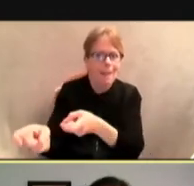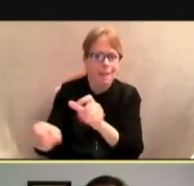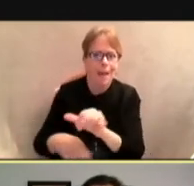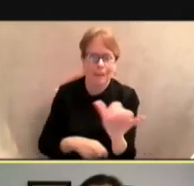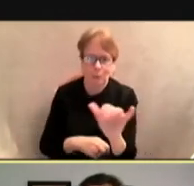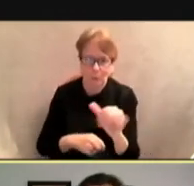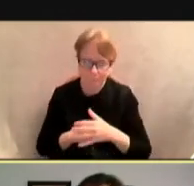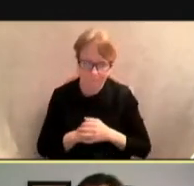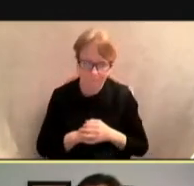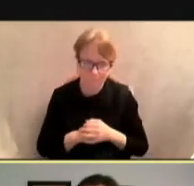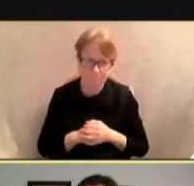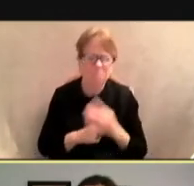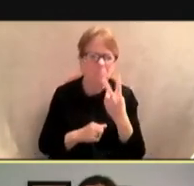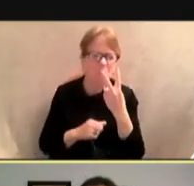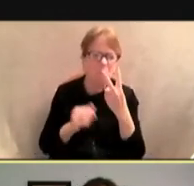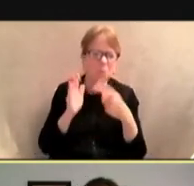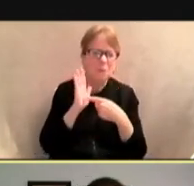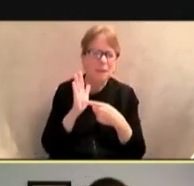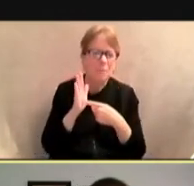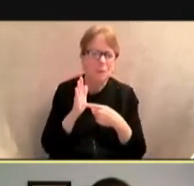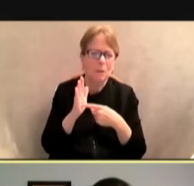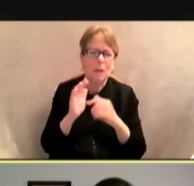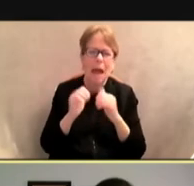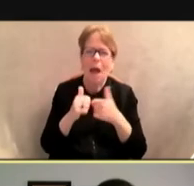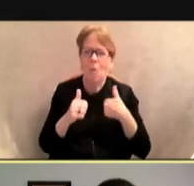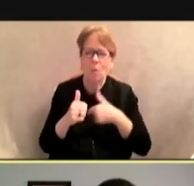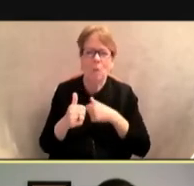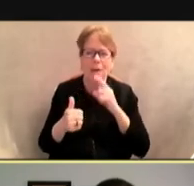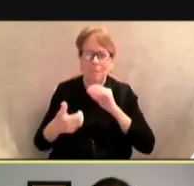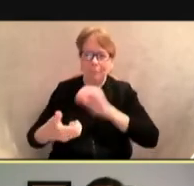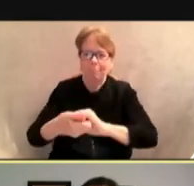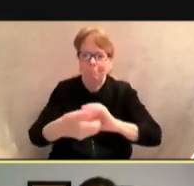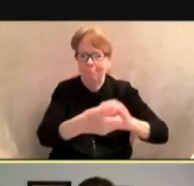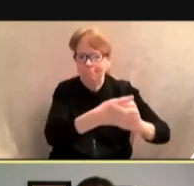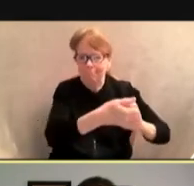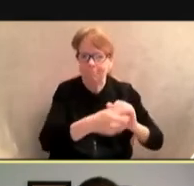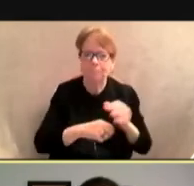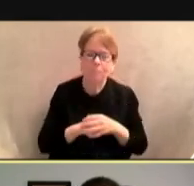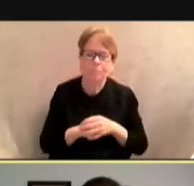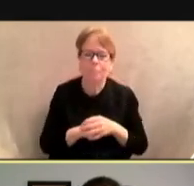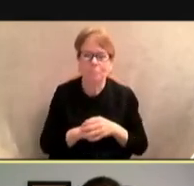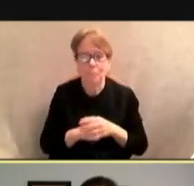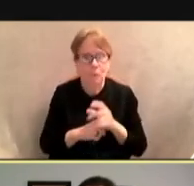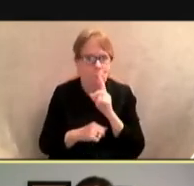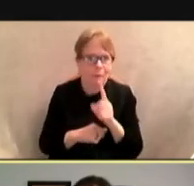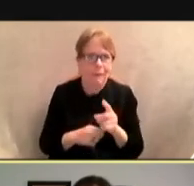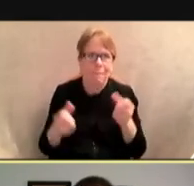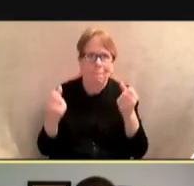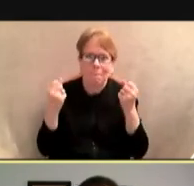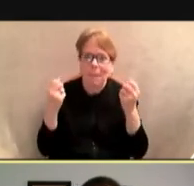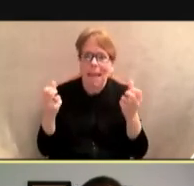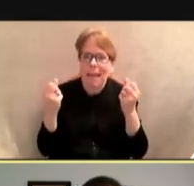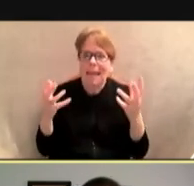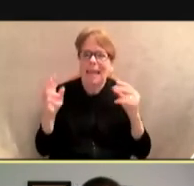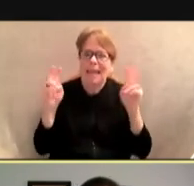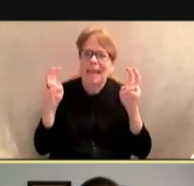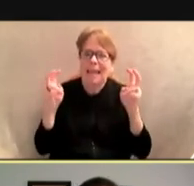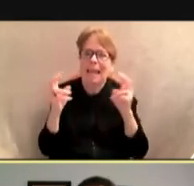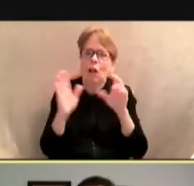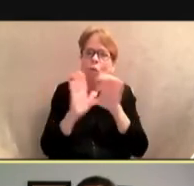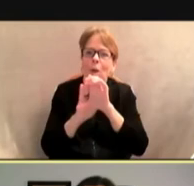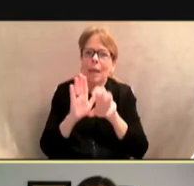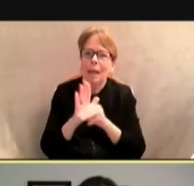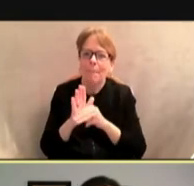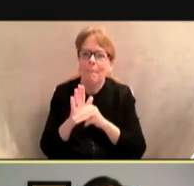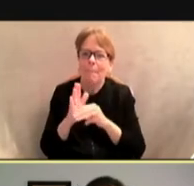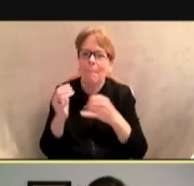I will give two quick examples of how we have been aligning with our partners. So there are multiple curricular threads throughout our medical school's curriculum.